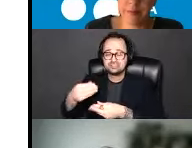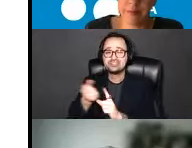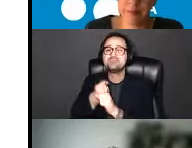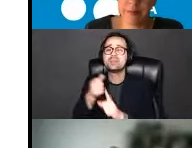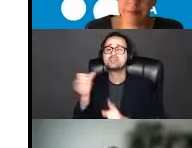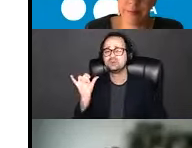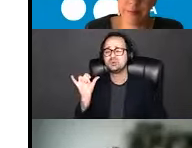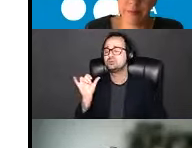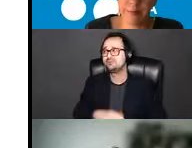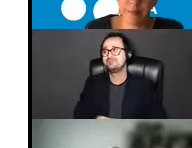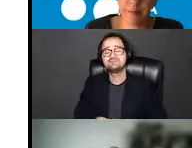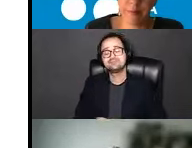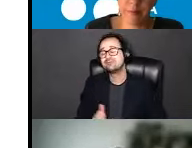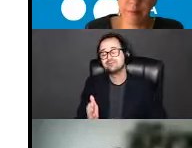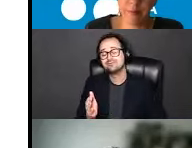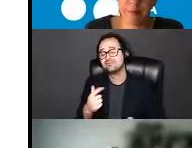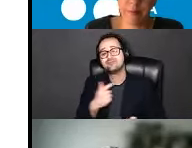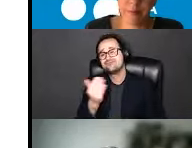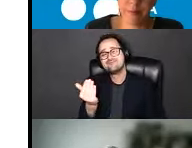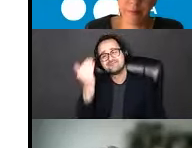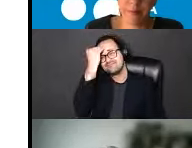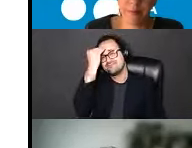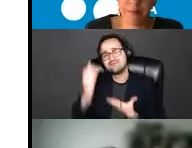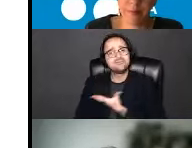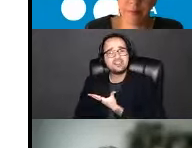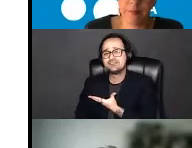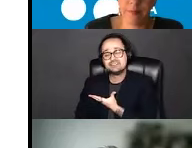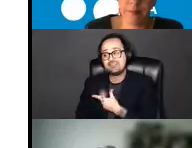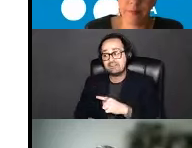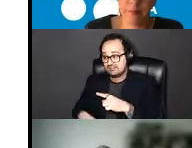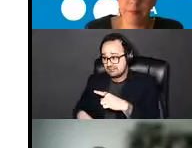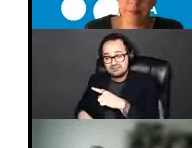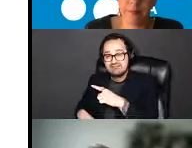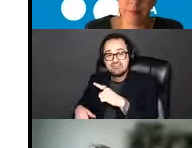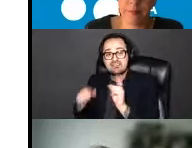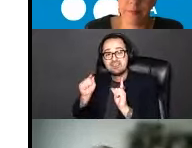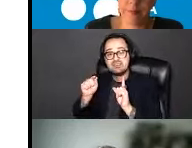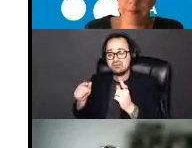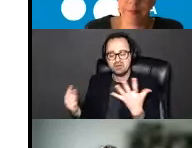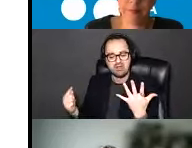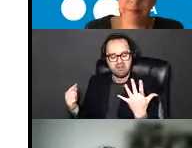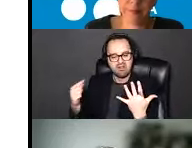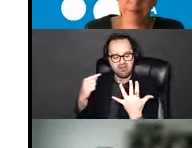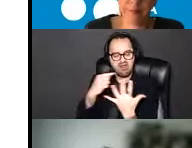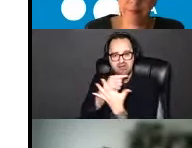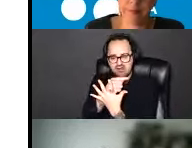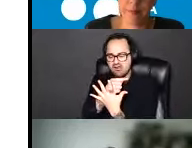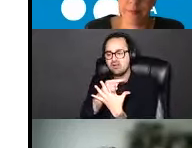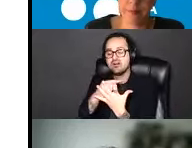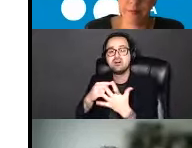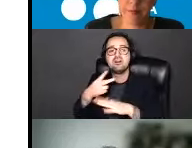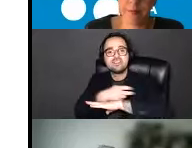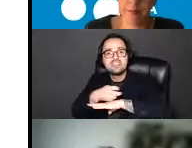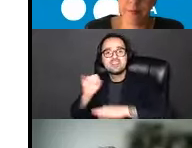we know is already there if we can't mitigate it, just because if you back up through the circles, the infant